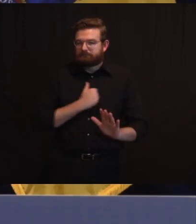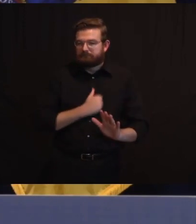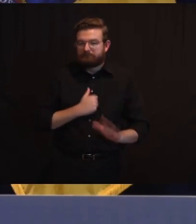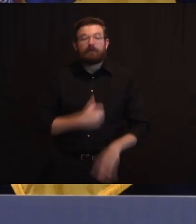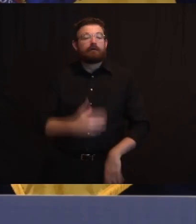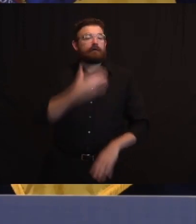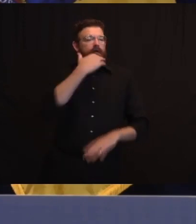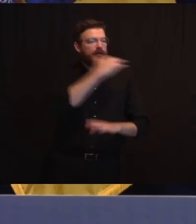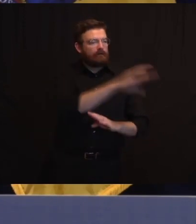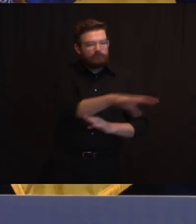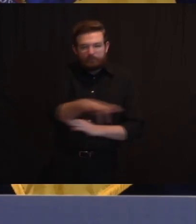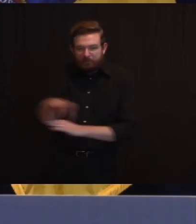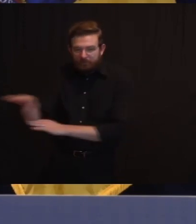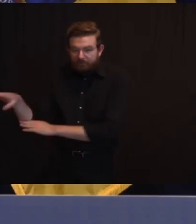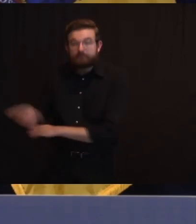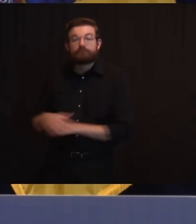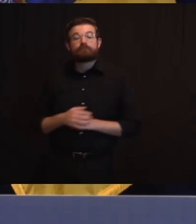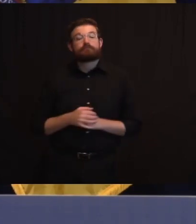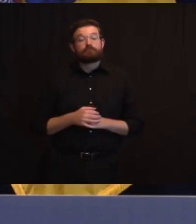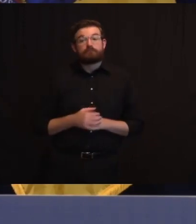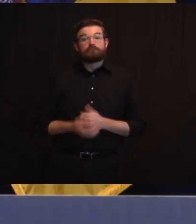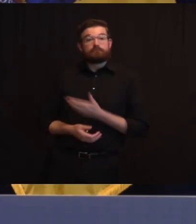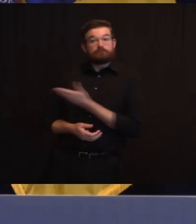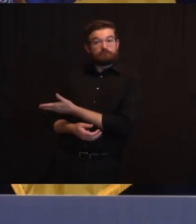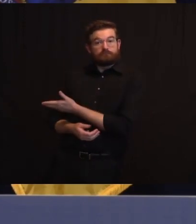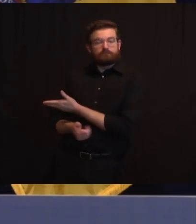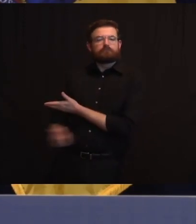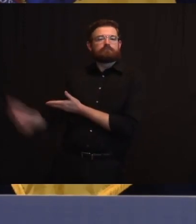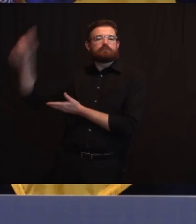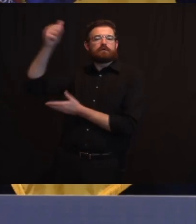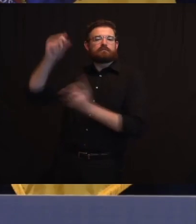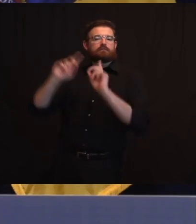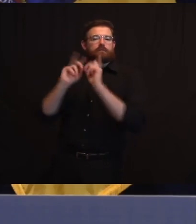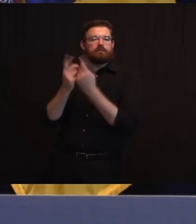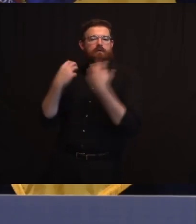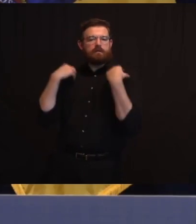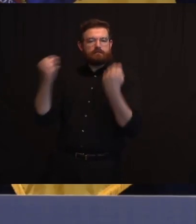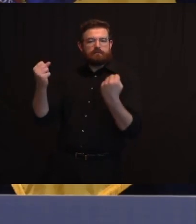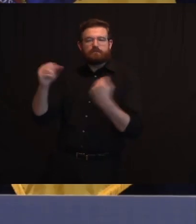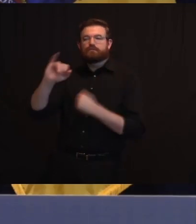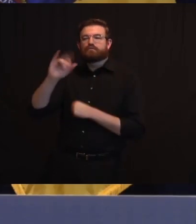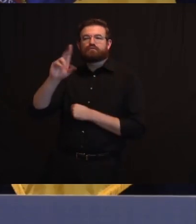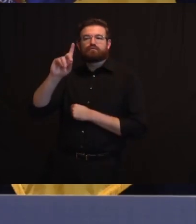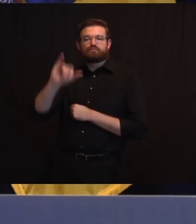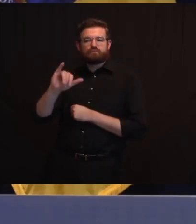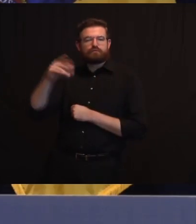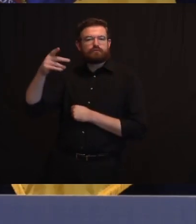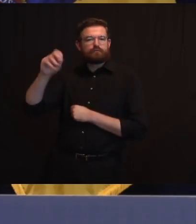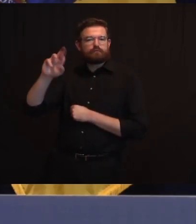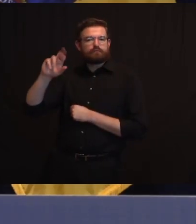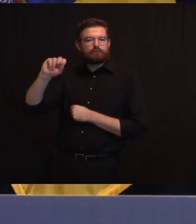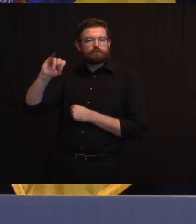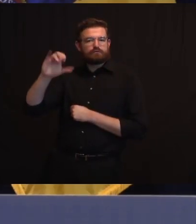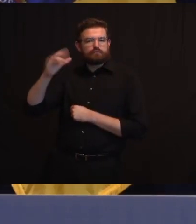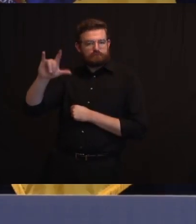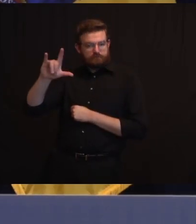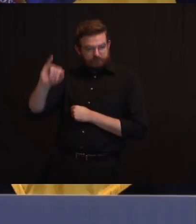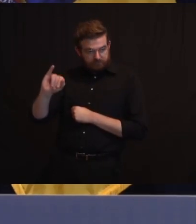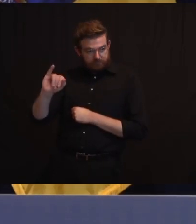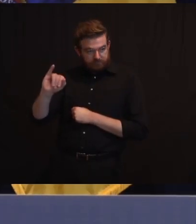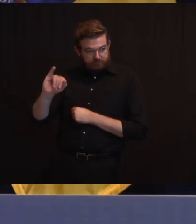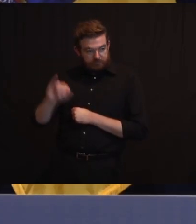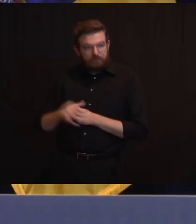no introduction, the Commissioner of the Department of Health, Judy Persicelli. Also at the far left, another person who needs no